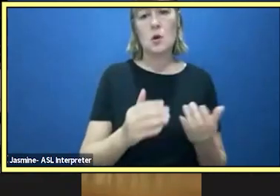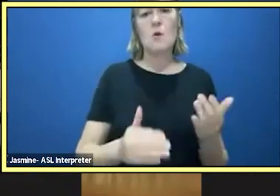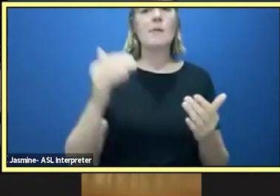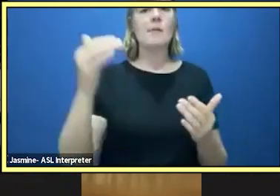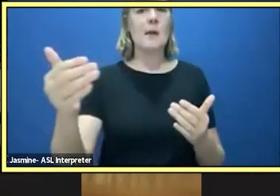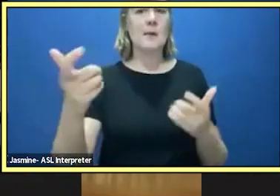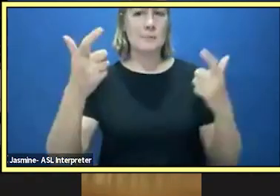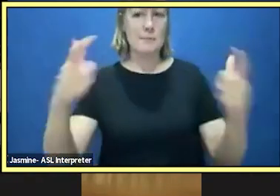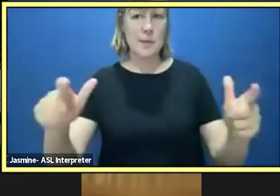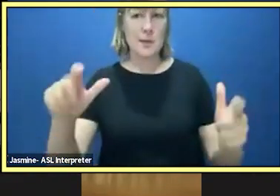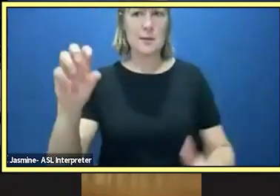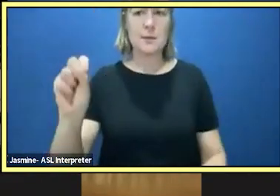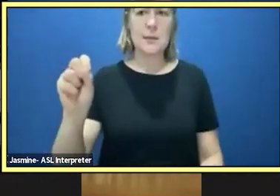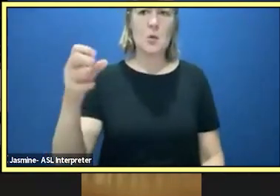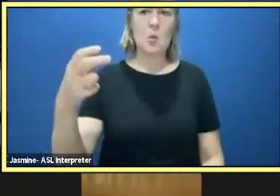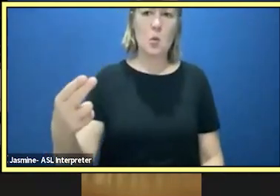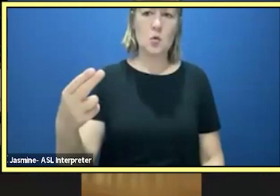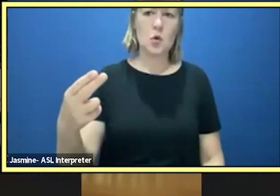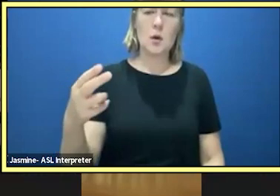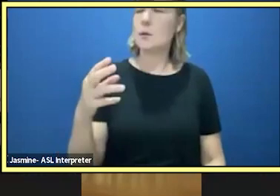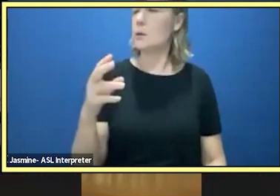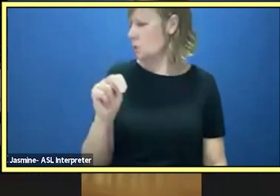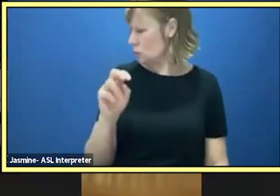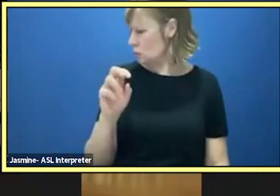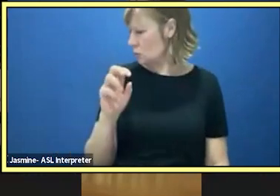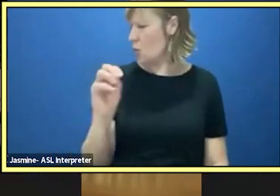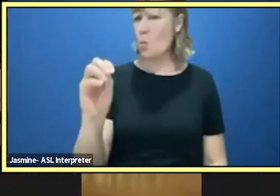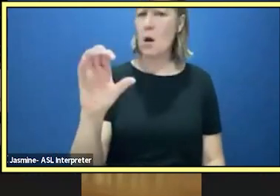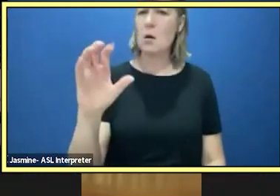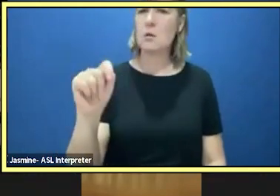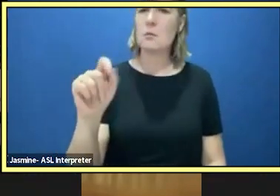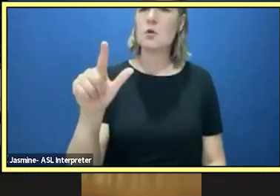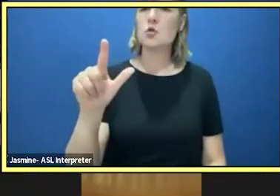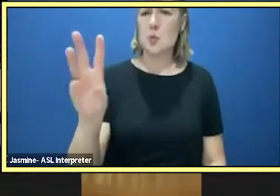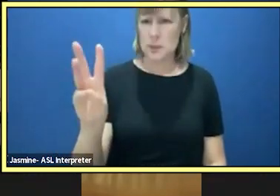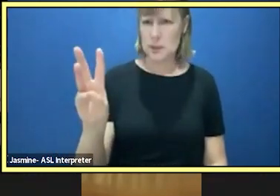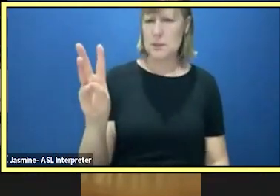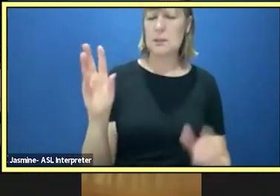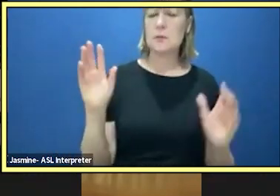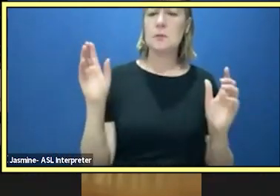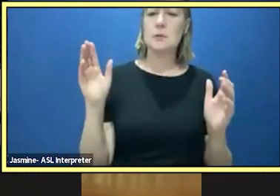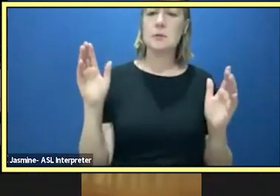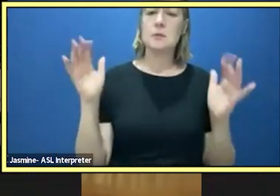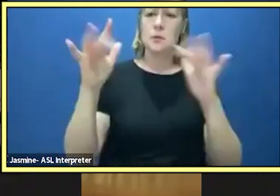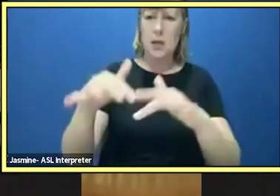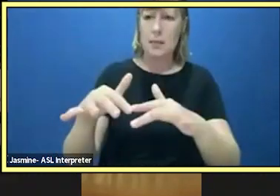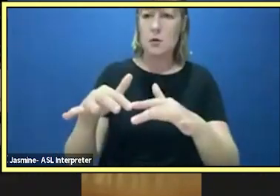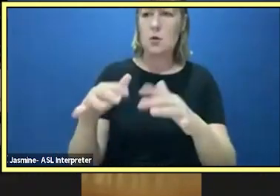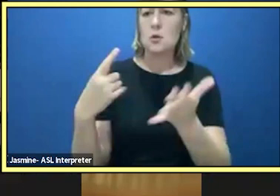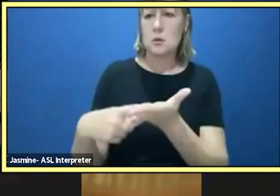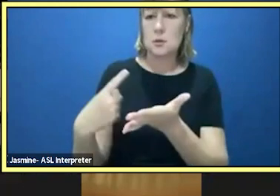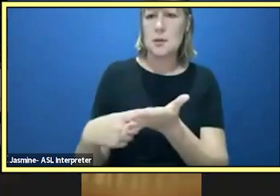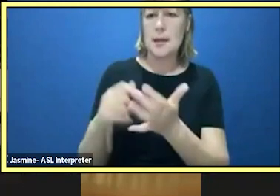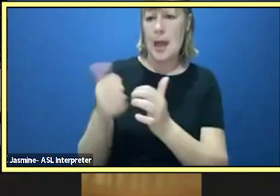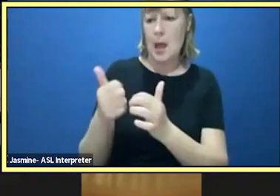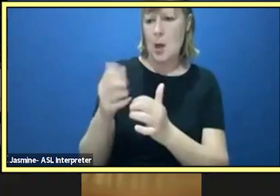in October, I think October 26th is the date, we're going to go into a little bit about how we came up with that rate, and it'll